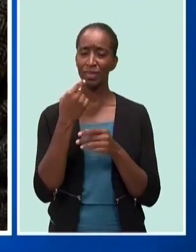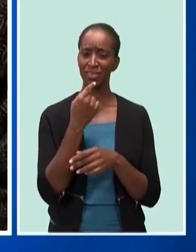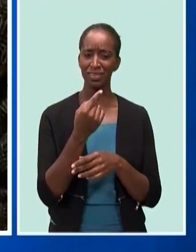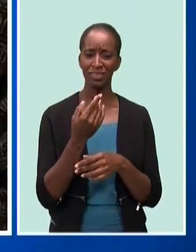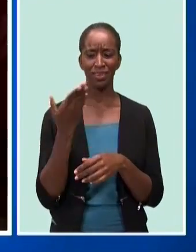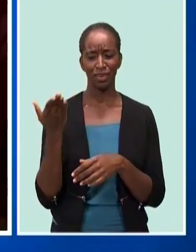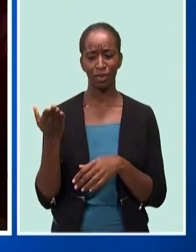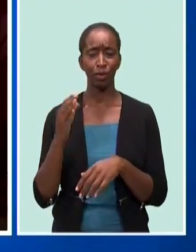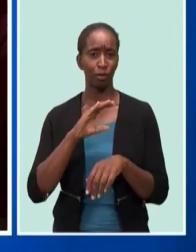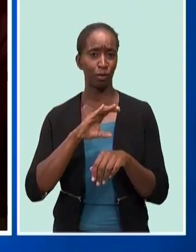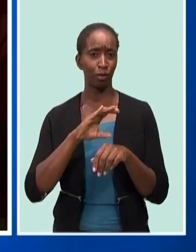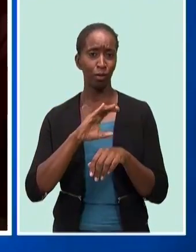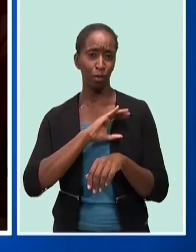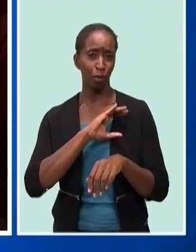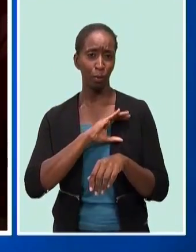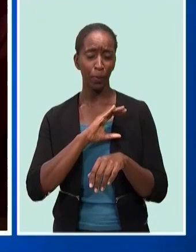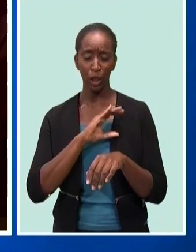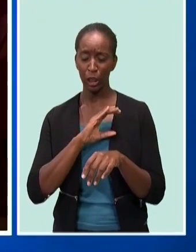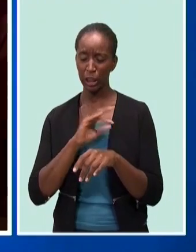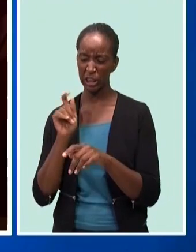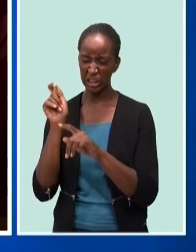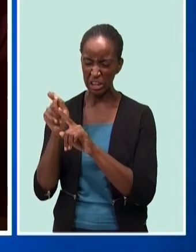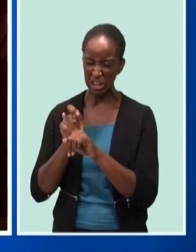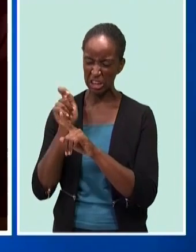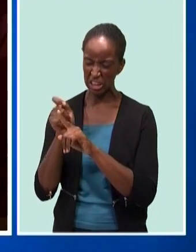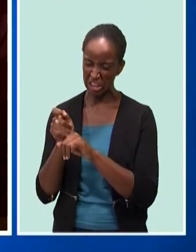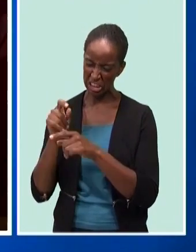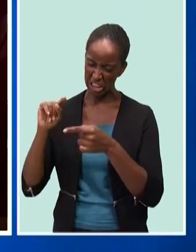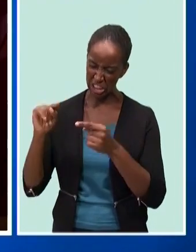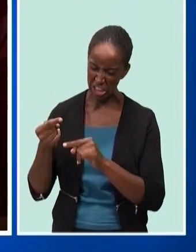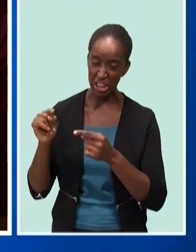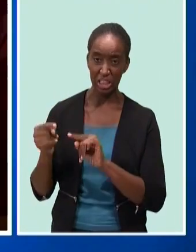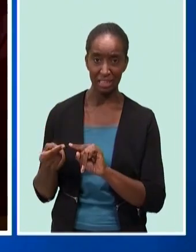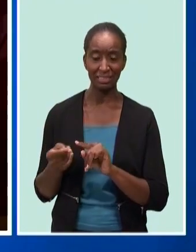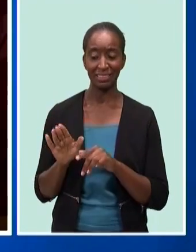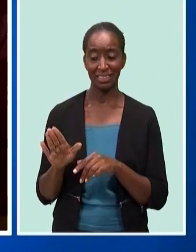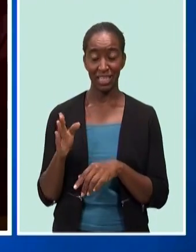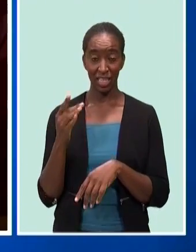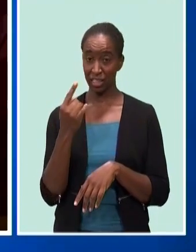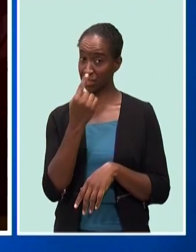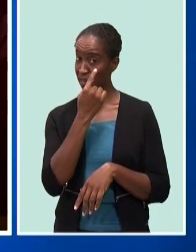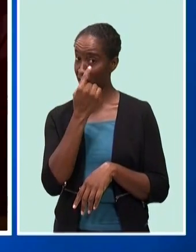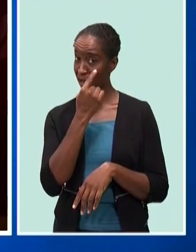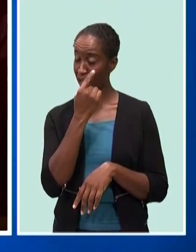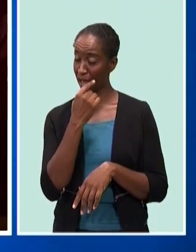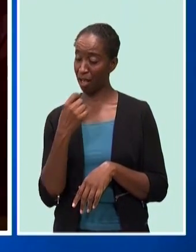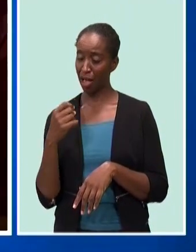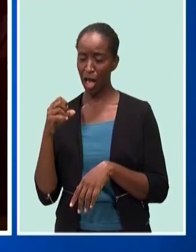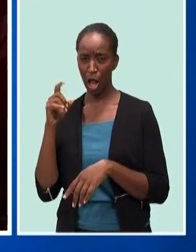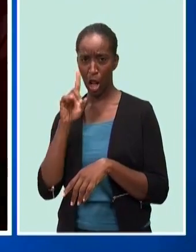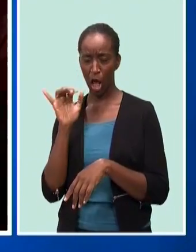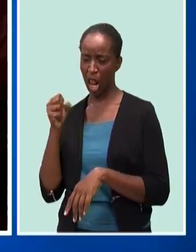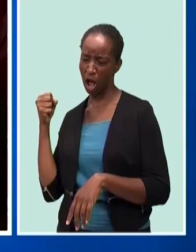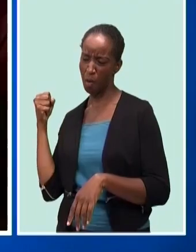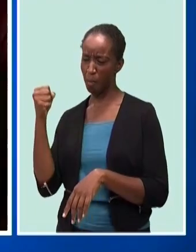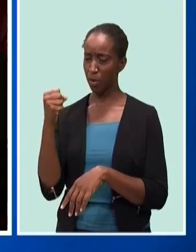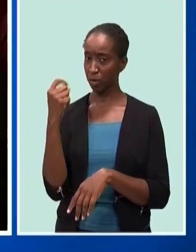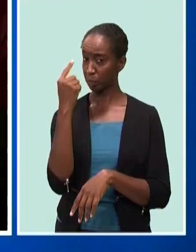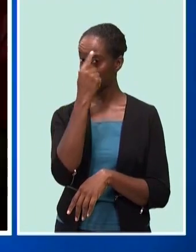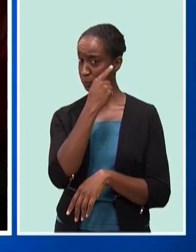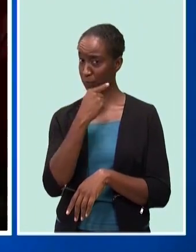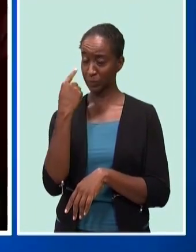again under curfew. The death of a school teacher in a police station has caused some outrage there. His brother says that he was tortured